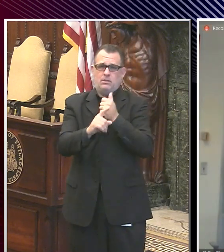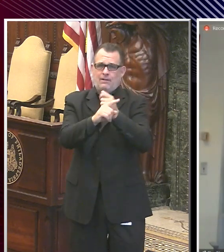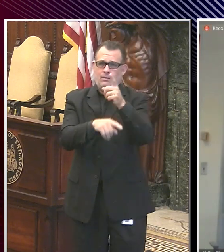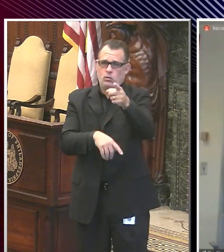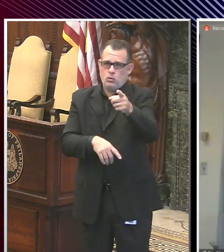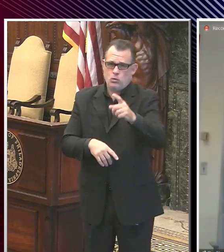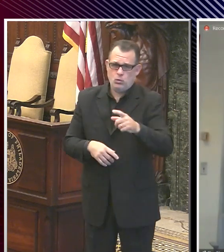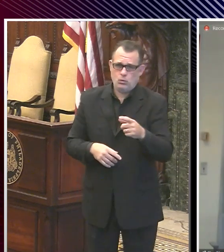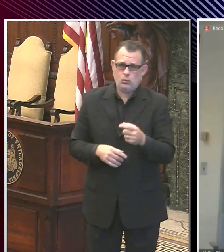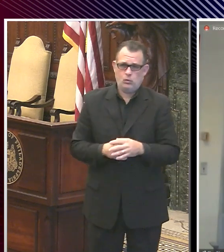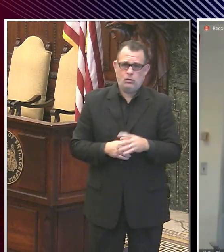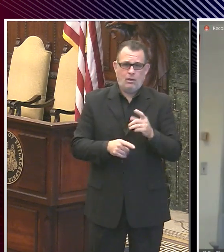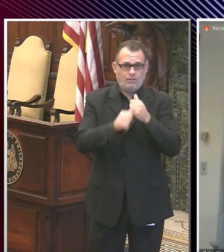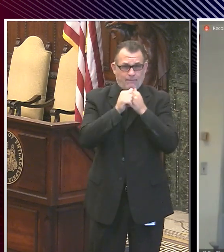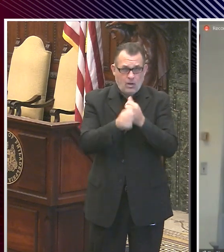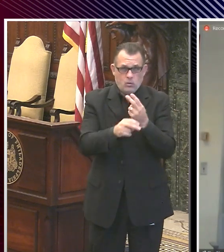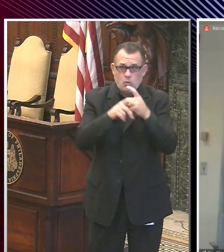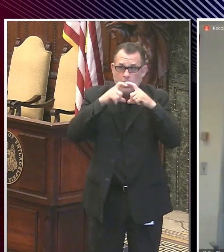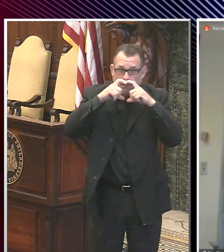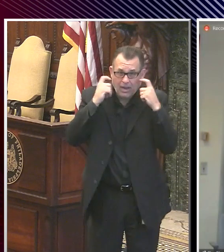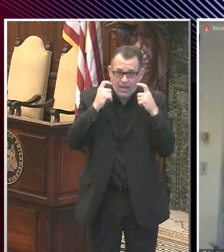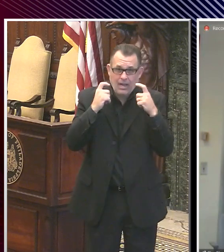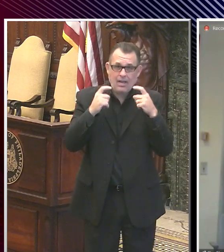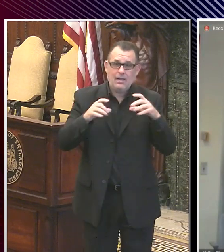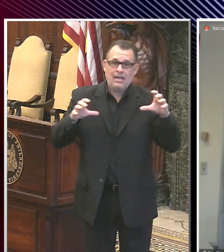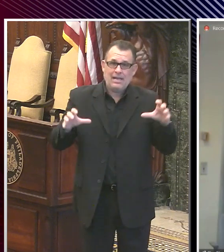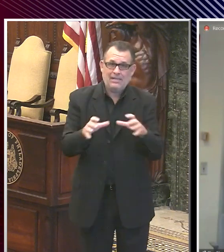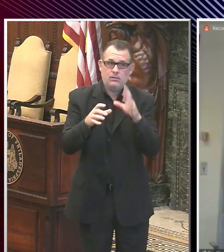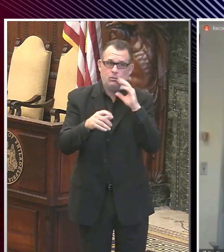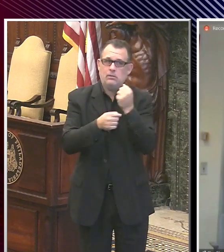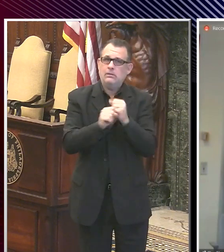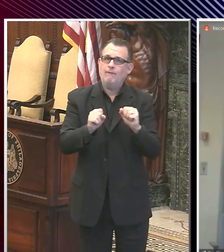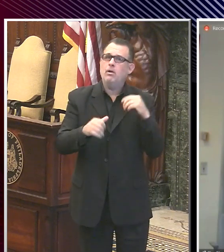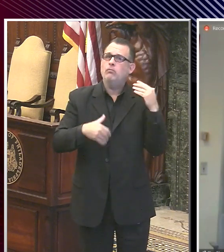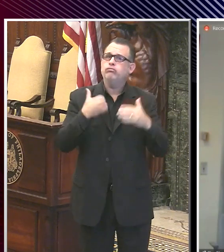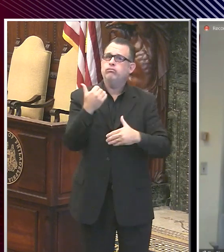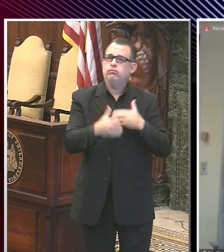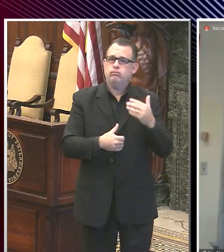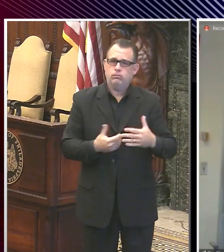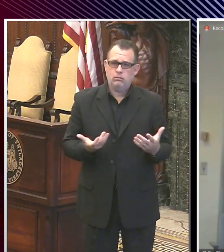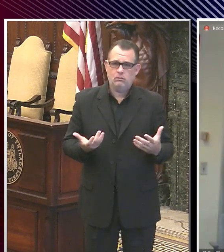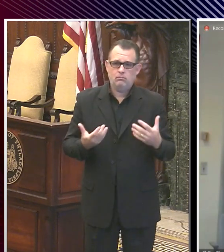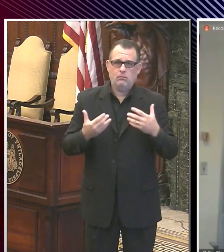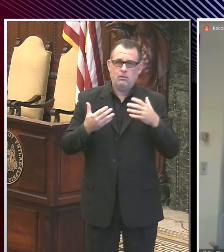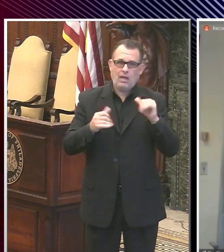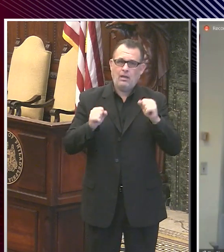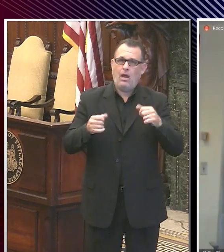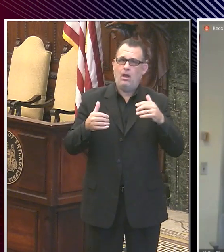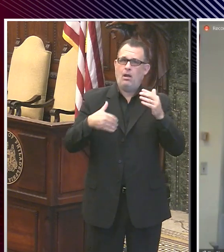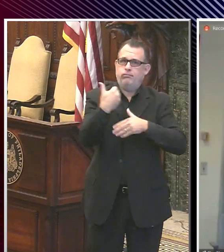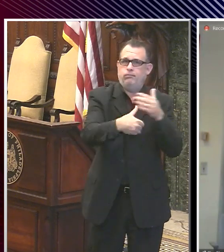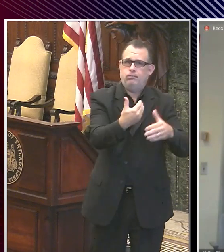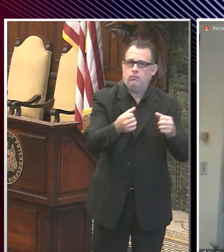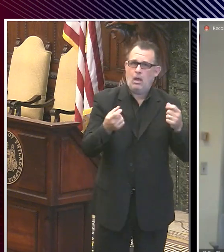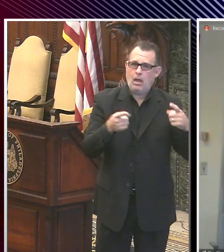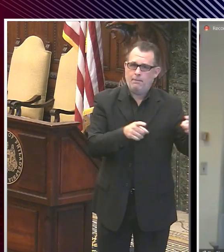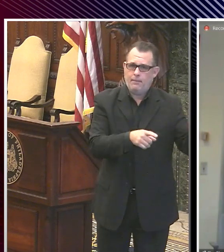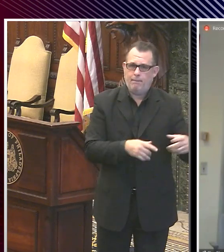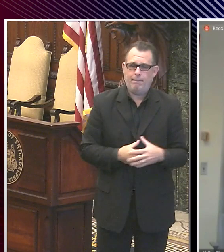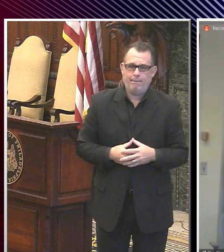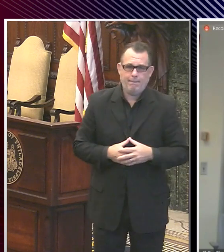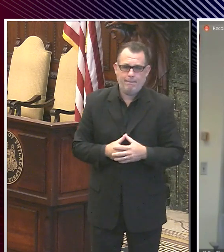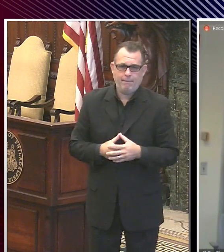it's much more likely that activities will be safe, and it's much more activity, therefore, we will allow to occur. We need to limit the settings where people